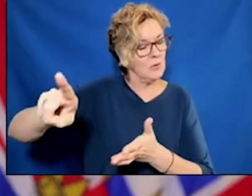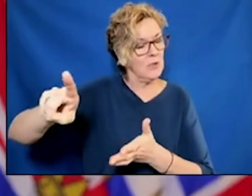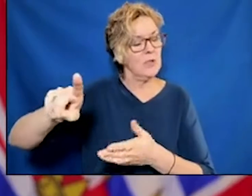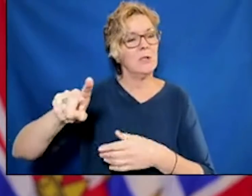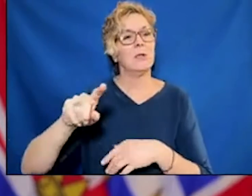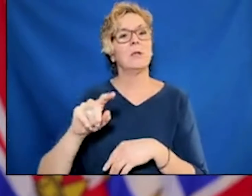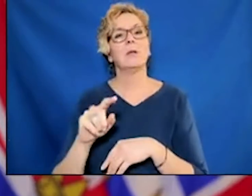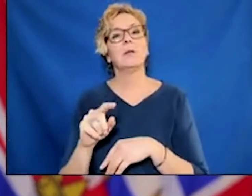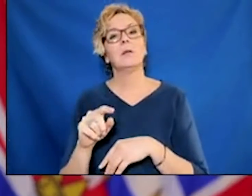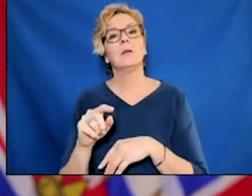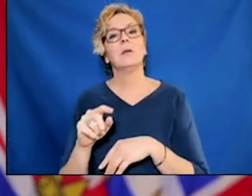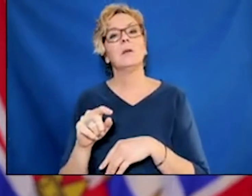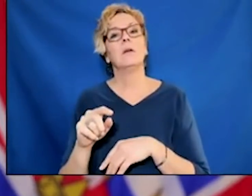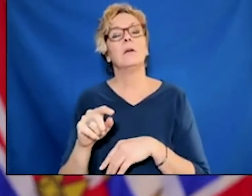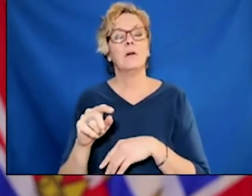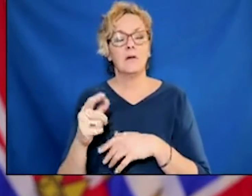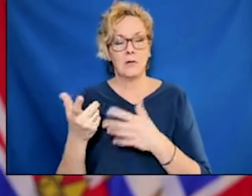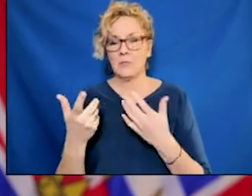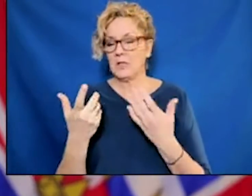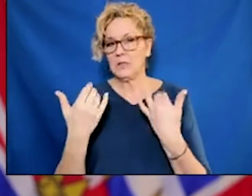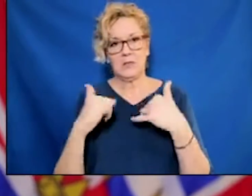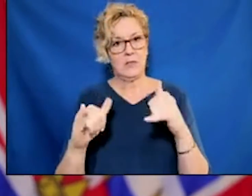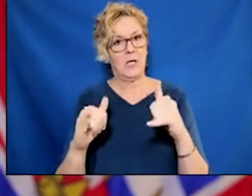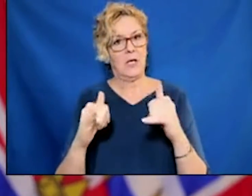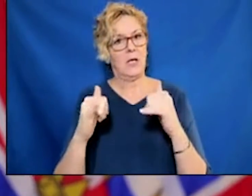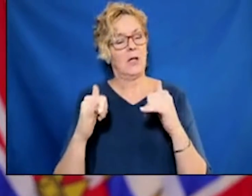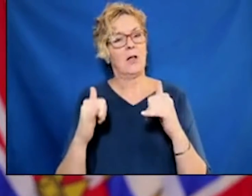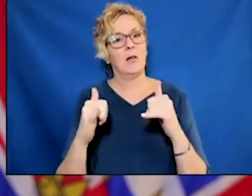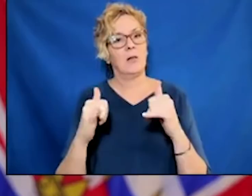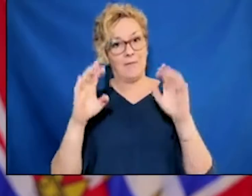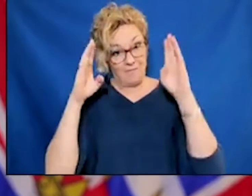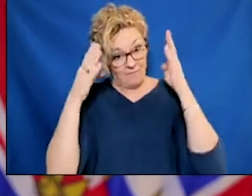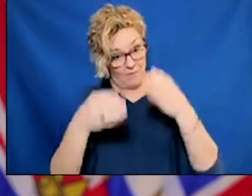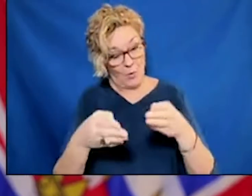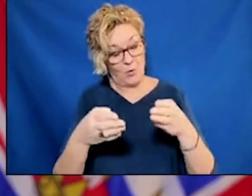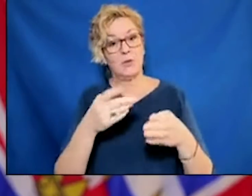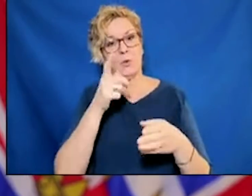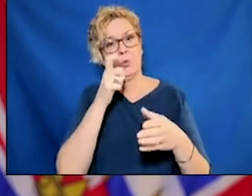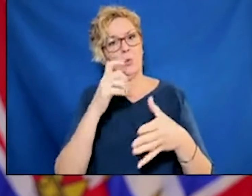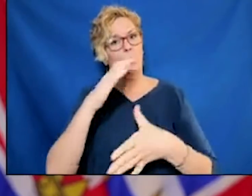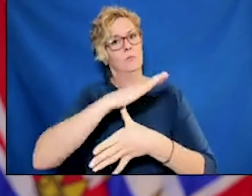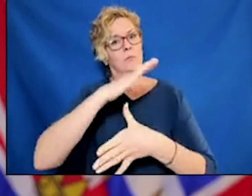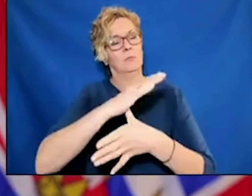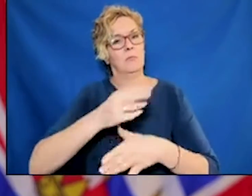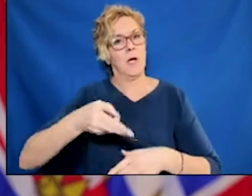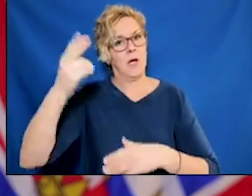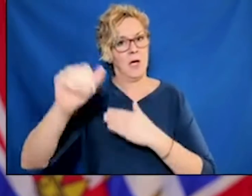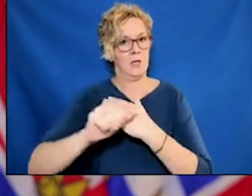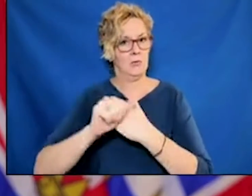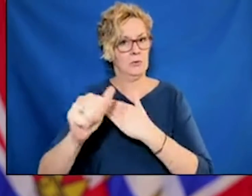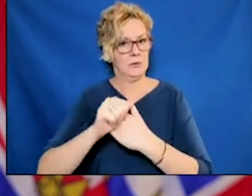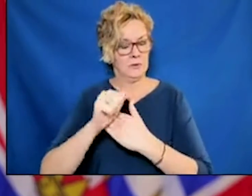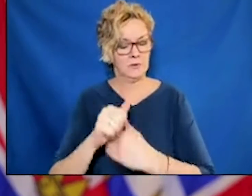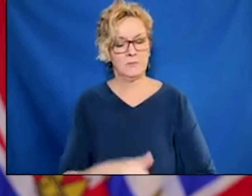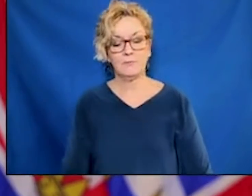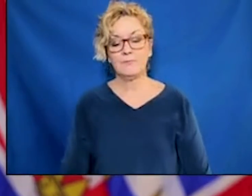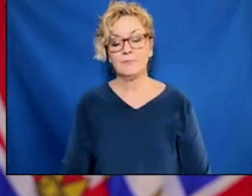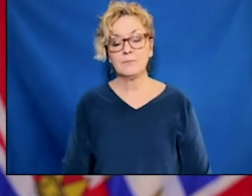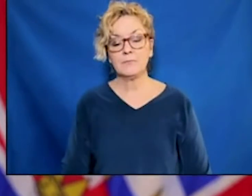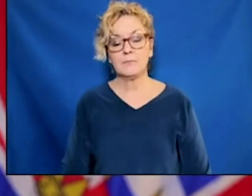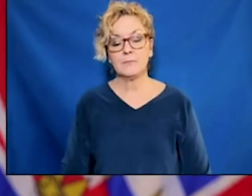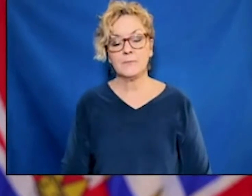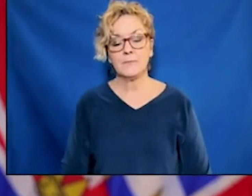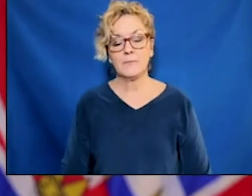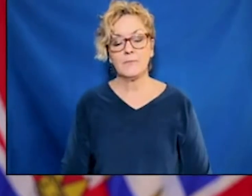again to be able to provide additional first doses to those at risk. And as I mentioned, the